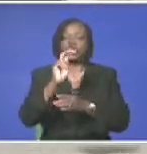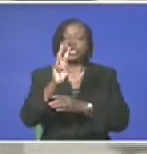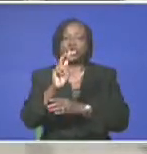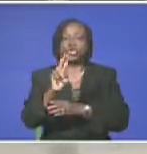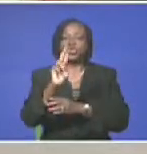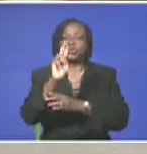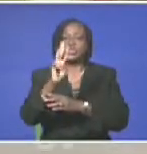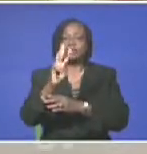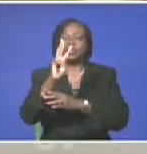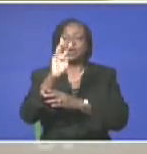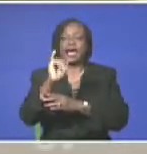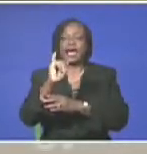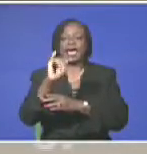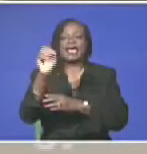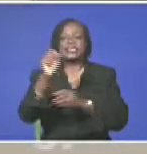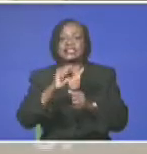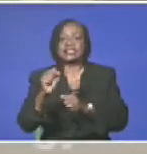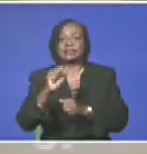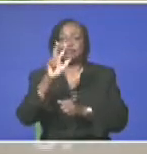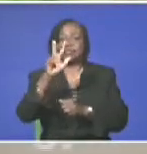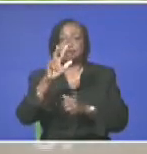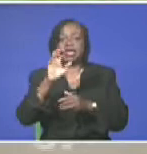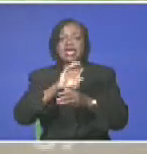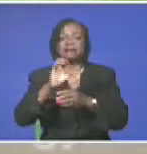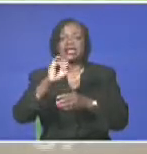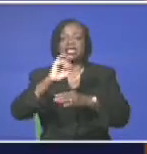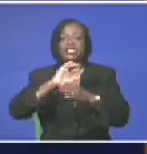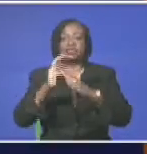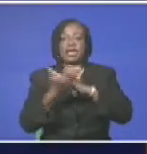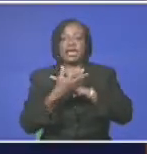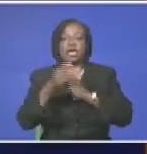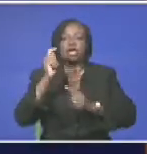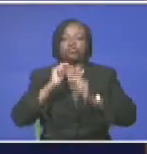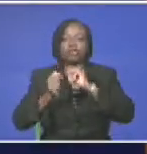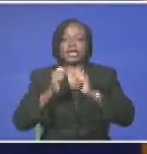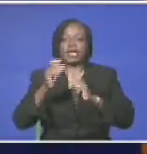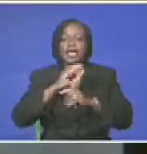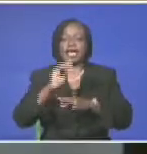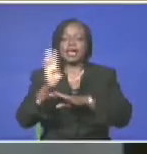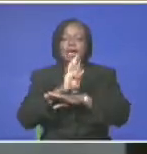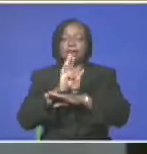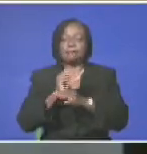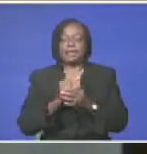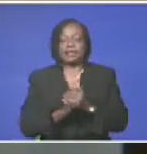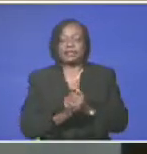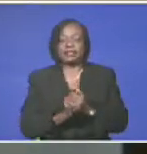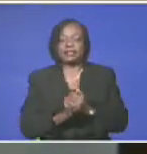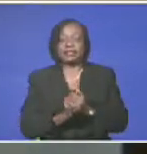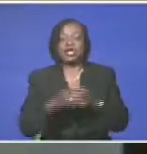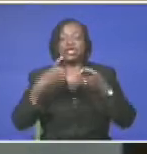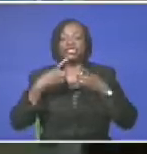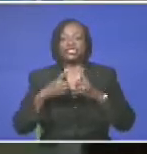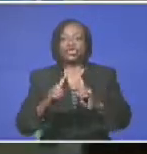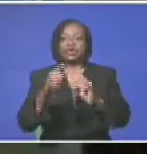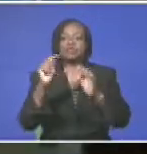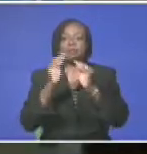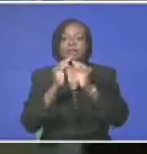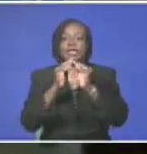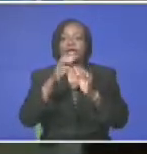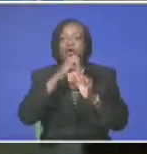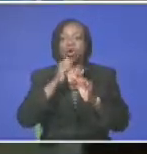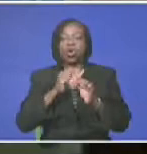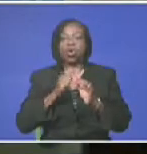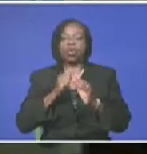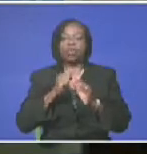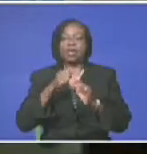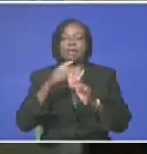three campuses, okay? Jamaica, Trinidad, and Barbados. During the Rotary Club of Old Fort meeting on Wednesday, Minister Lloyd further